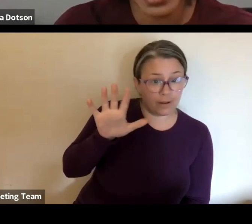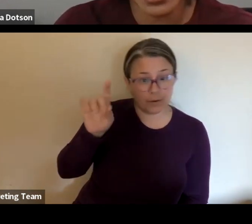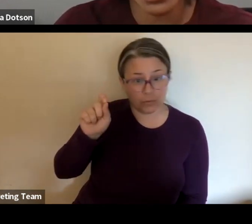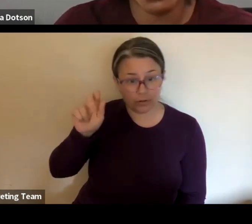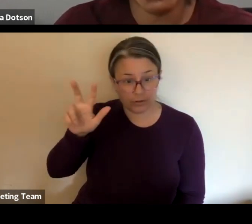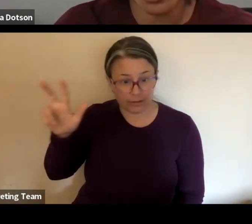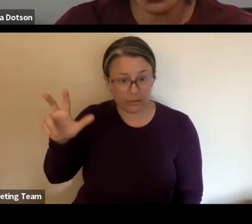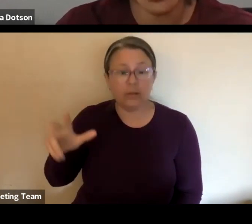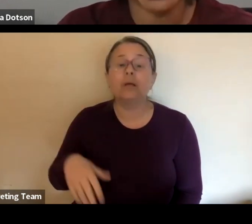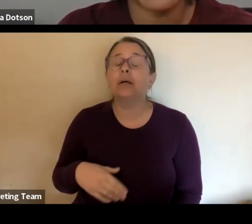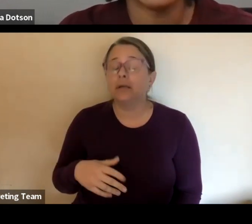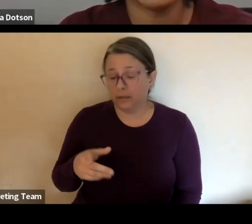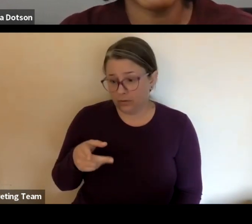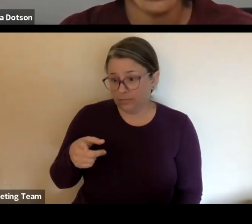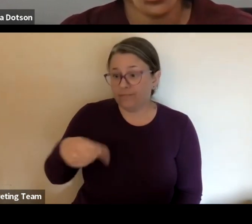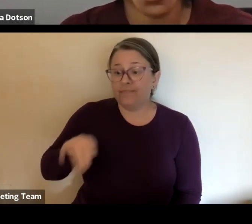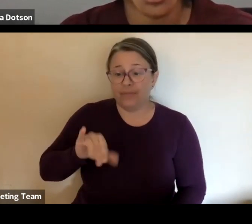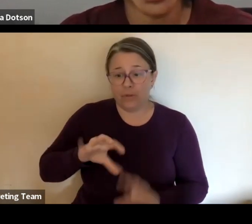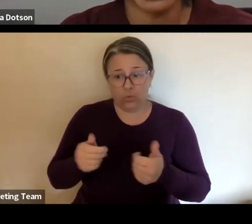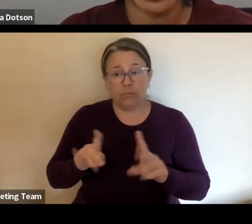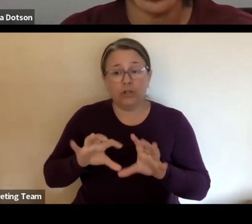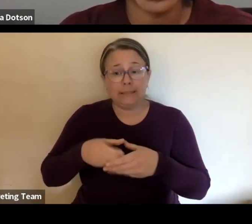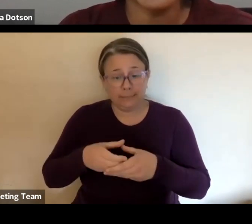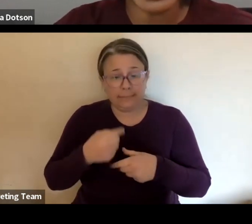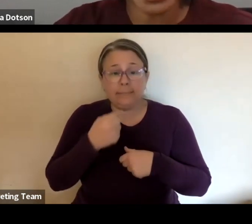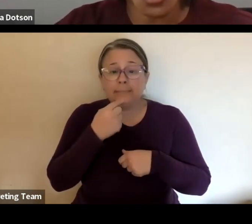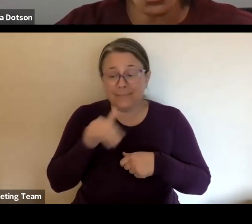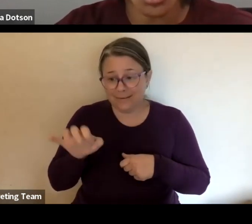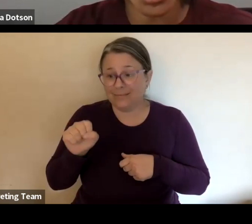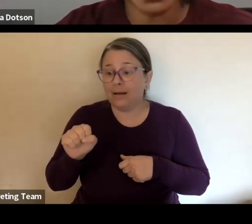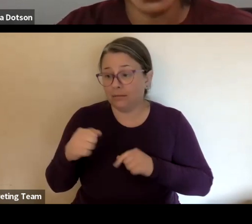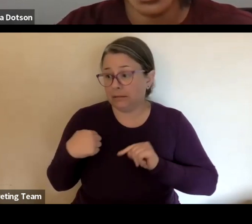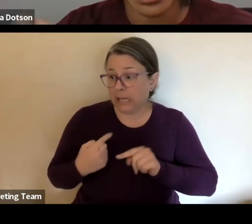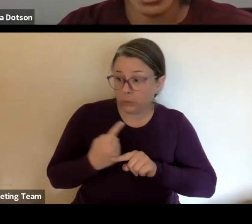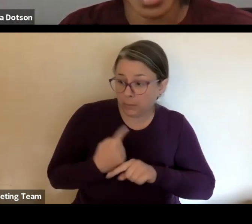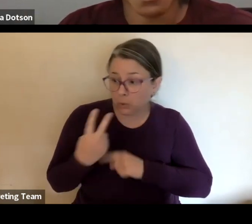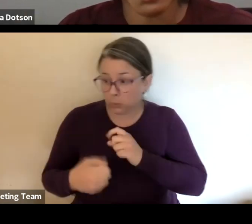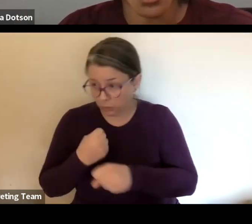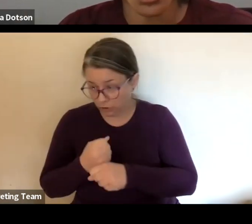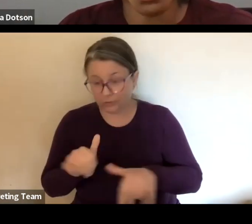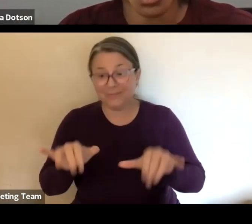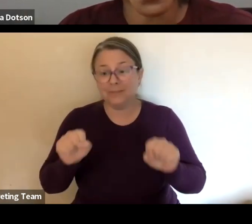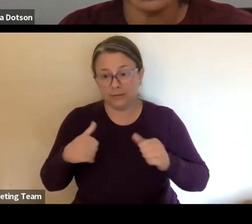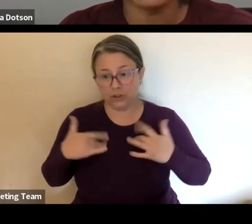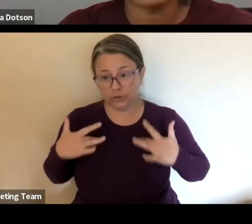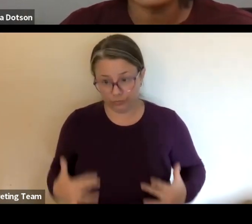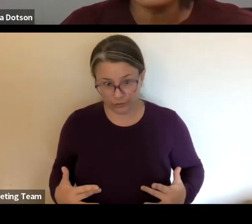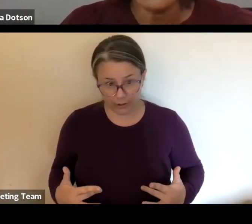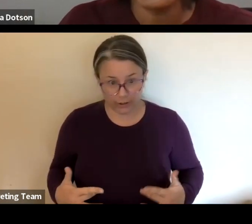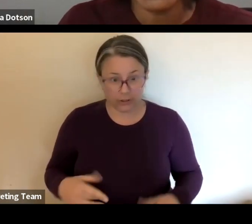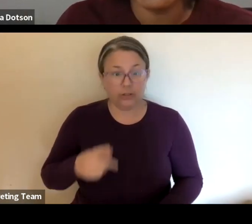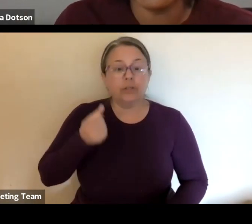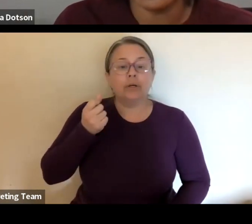second set of bars as depression that's not vascular depression. So it's late life depression,